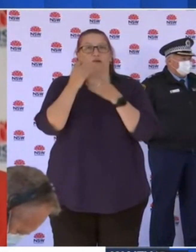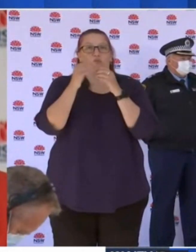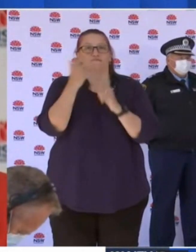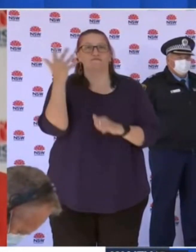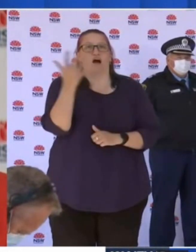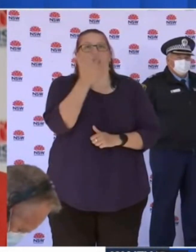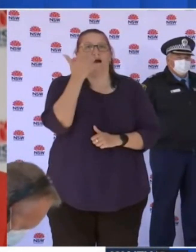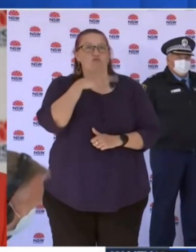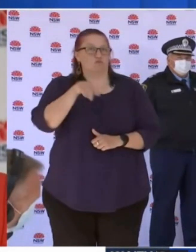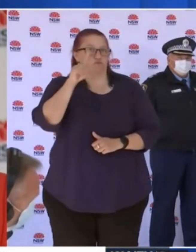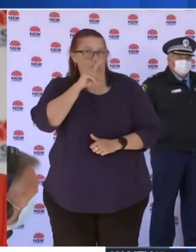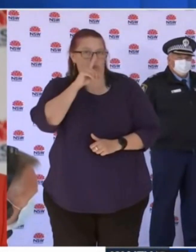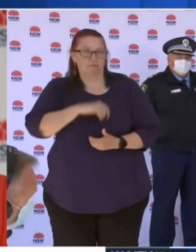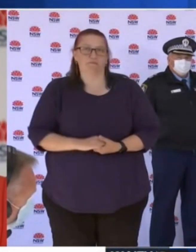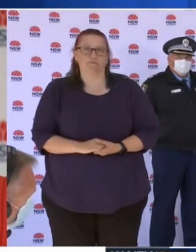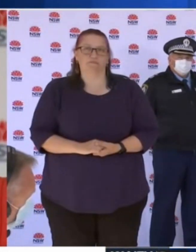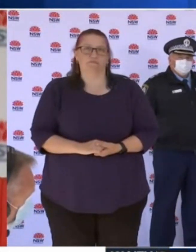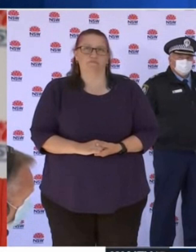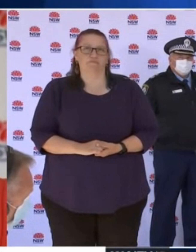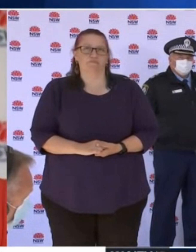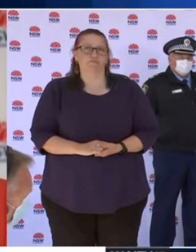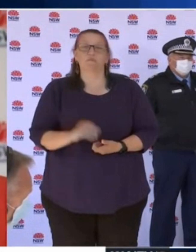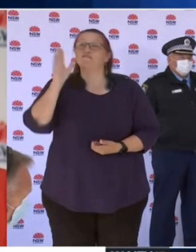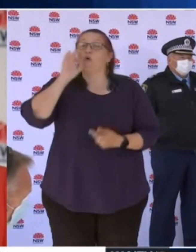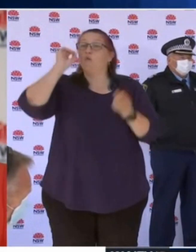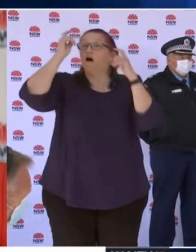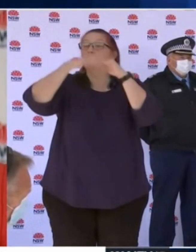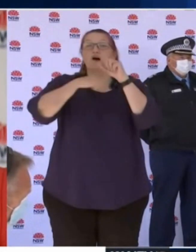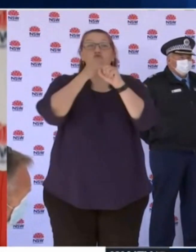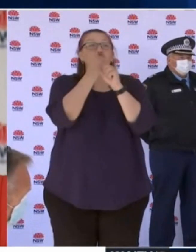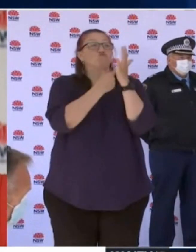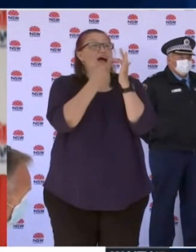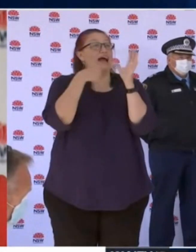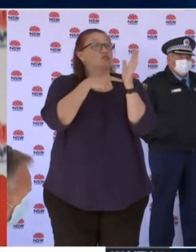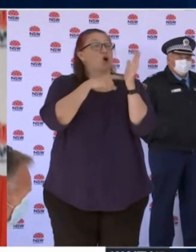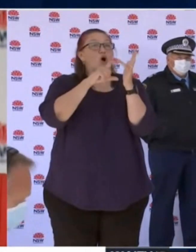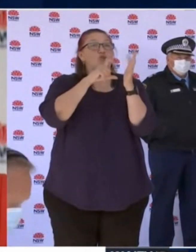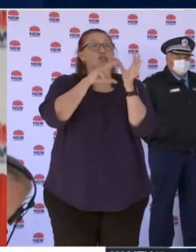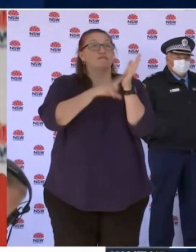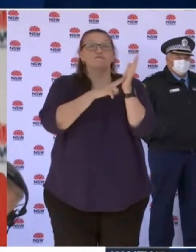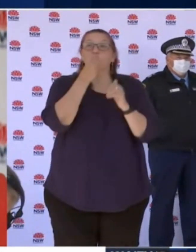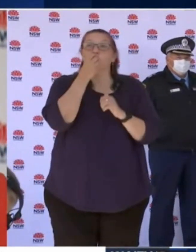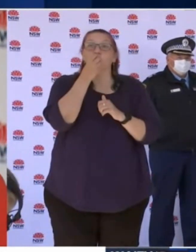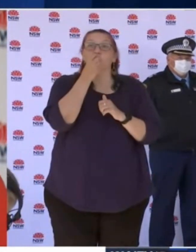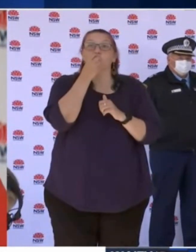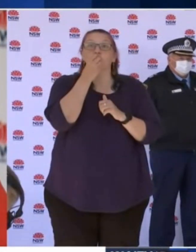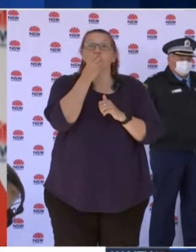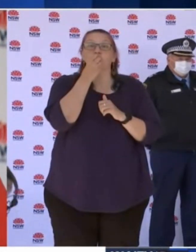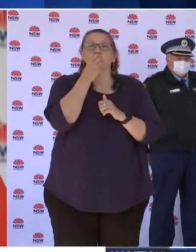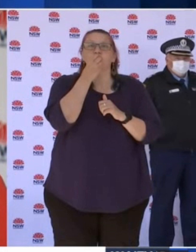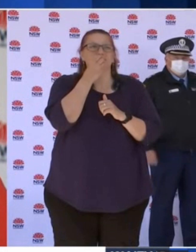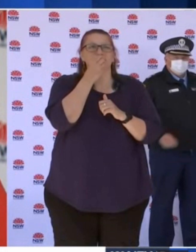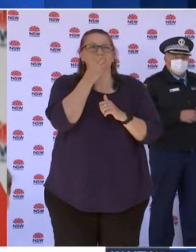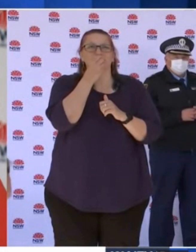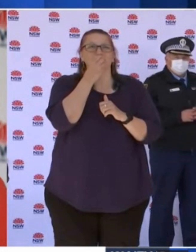new cases linked to Great Ocean Foods seafood wholesaler, but I do want to urge you to remain vigilant if you've been identified